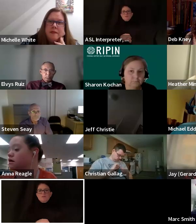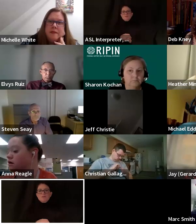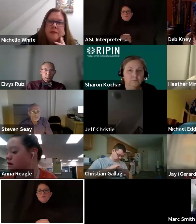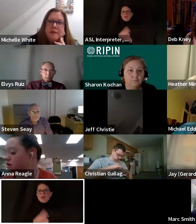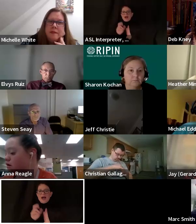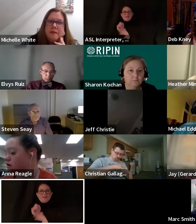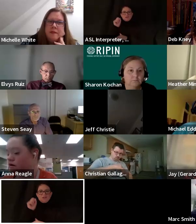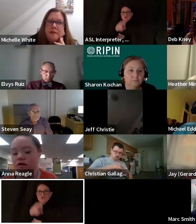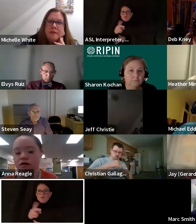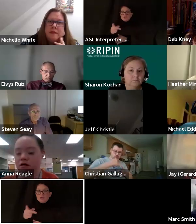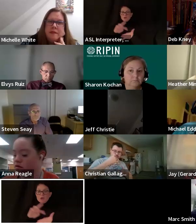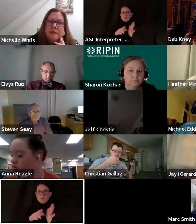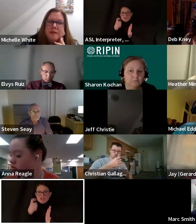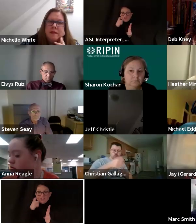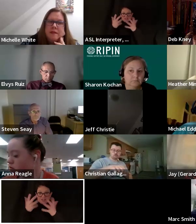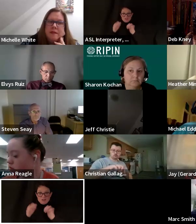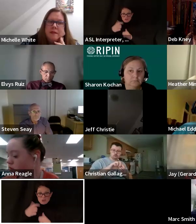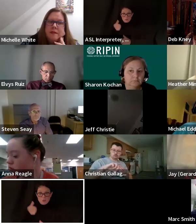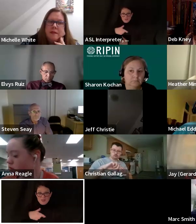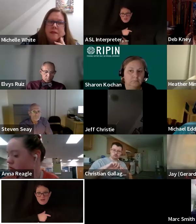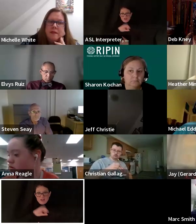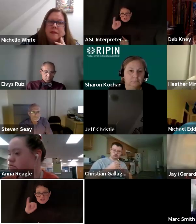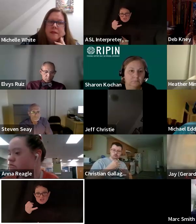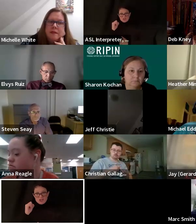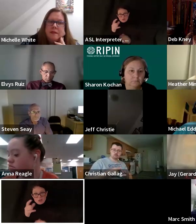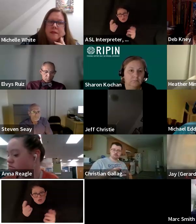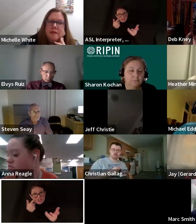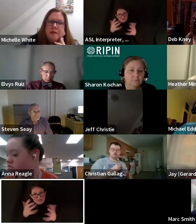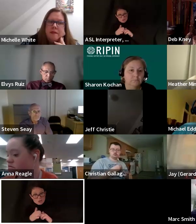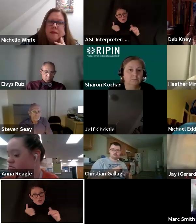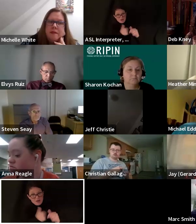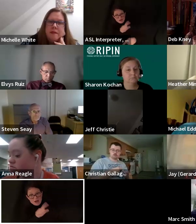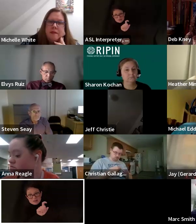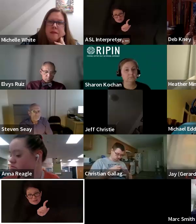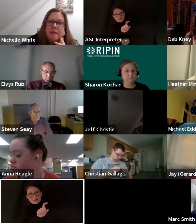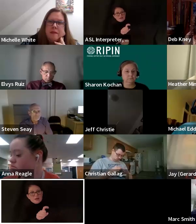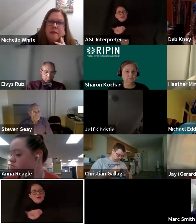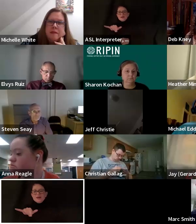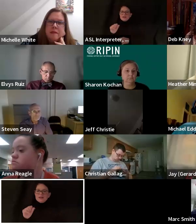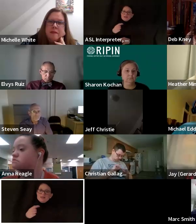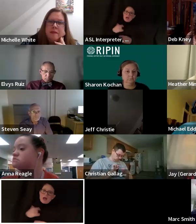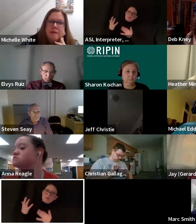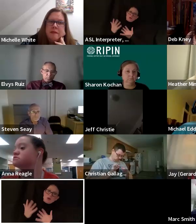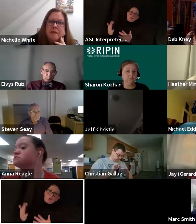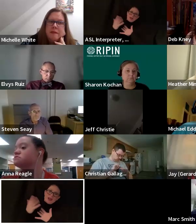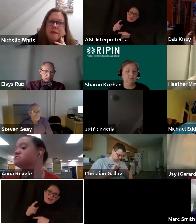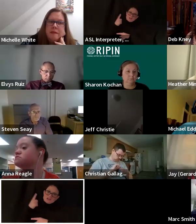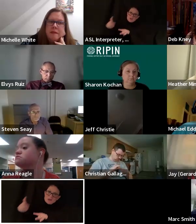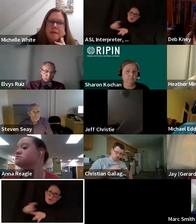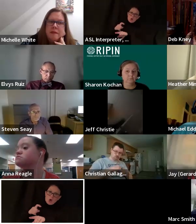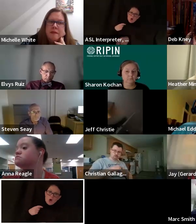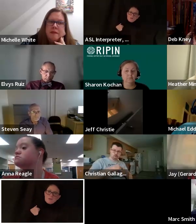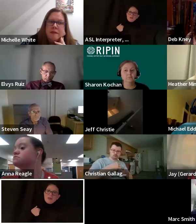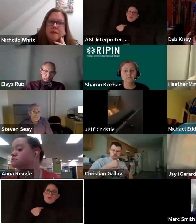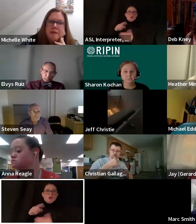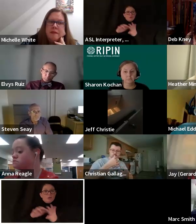jump in because do you mean the one that you did with us, Jessica? Yeah, so like I've been waiting for the phone call. Yeah, so you're